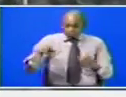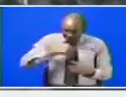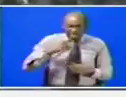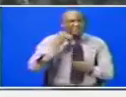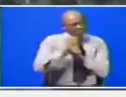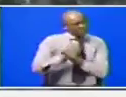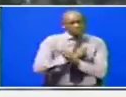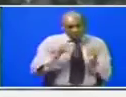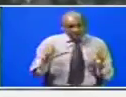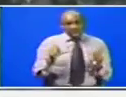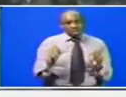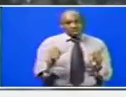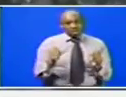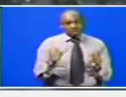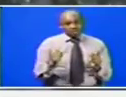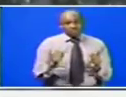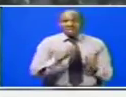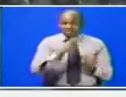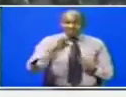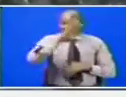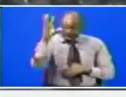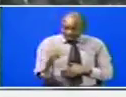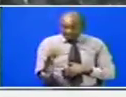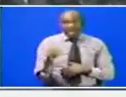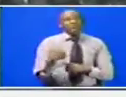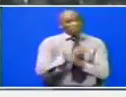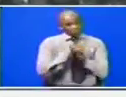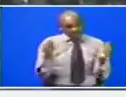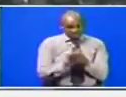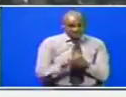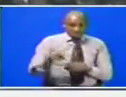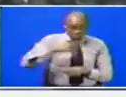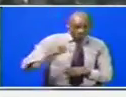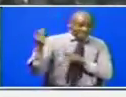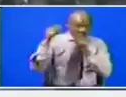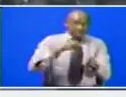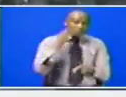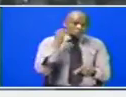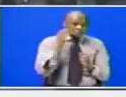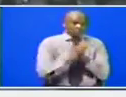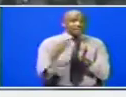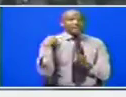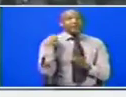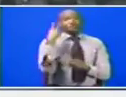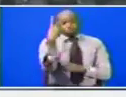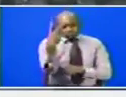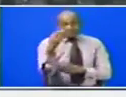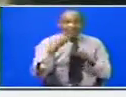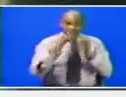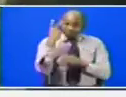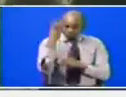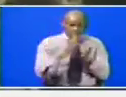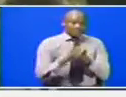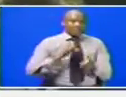actually performed Eastern Africa class, and we came home as position two with all those